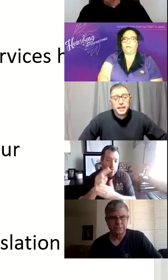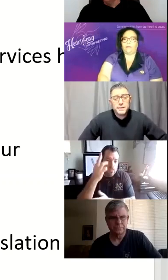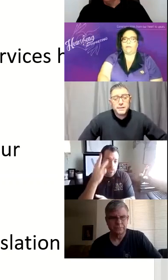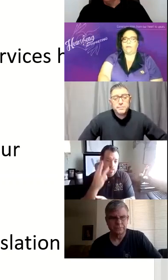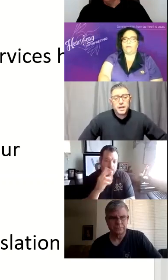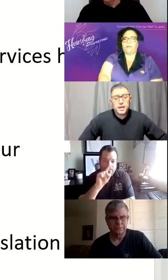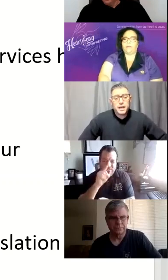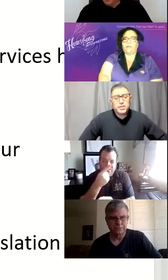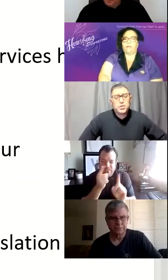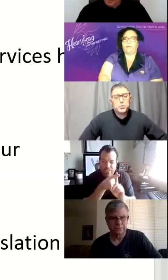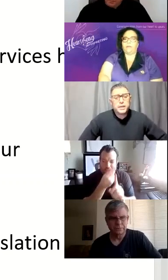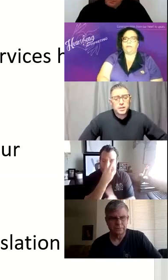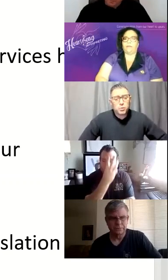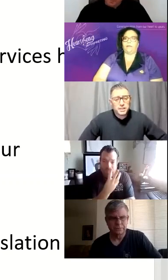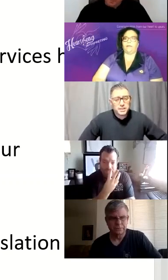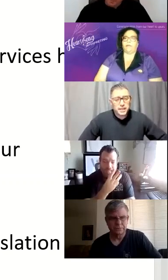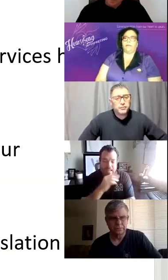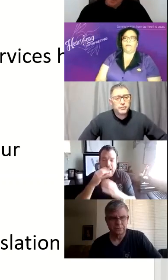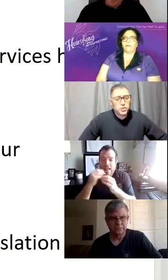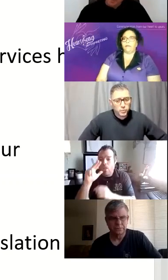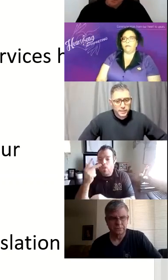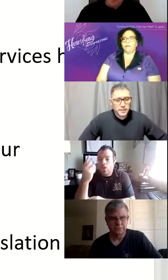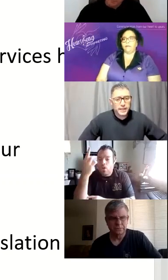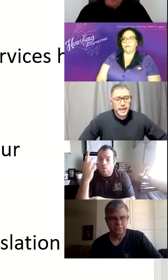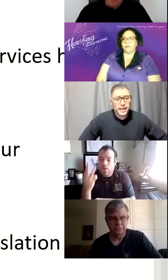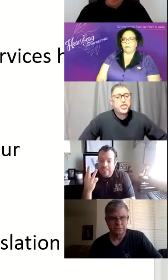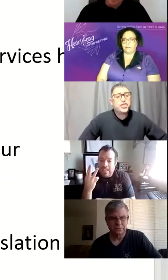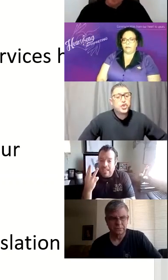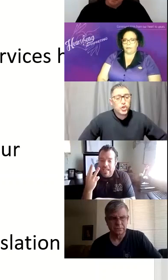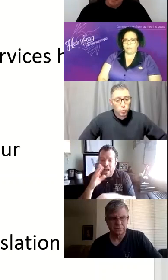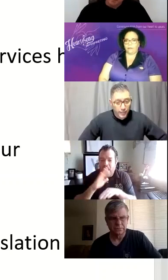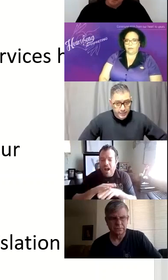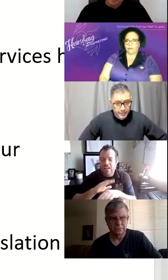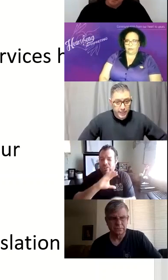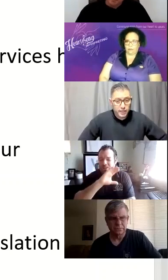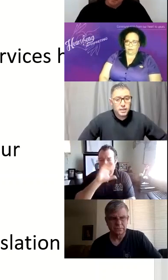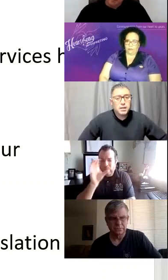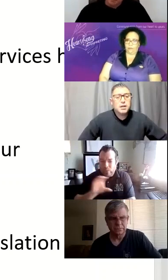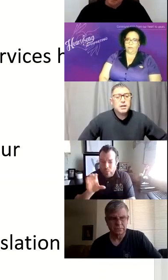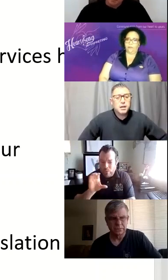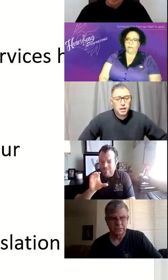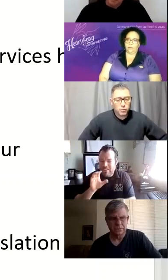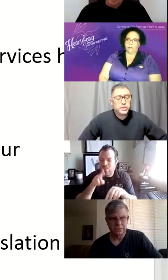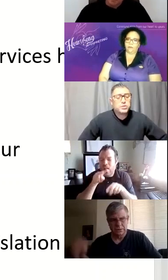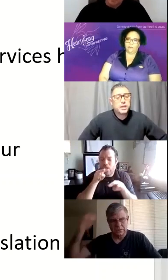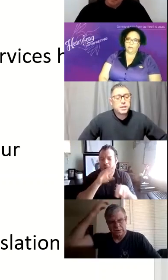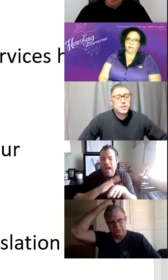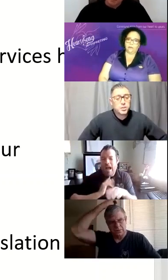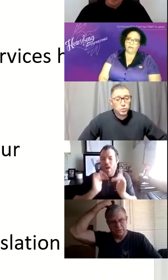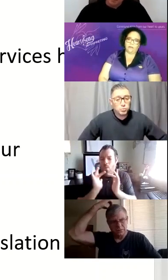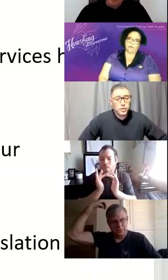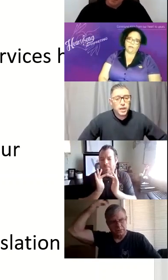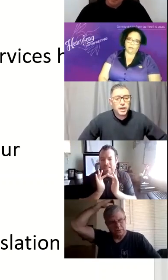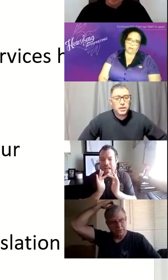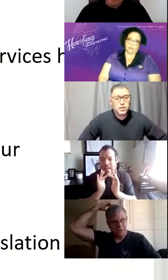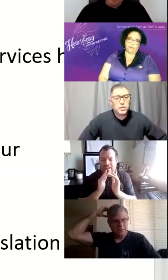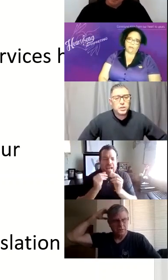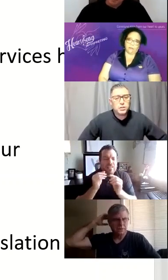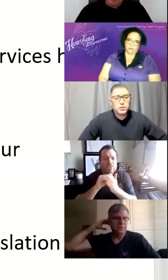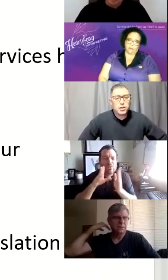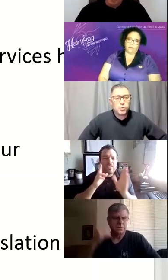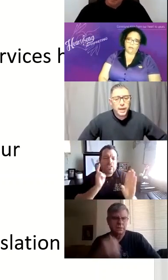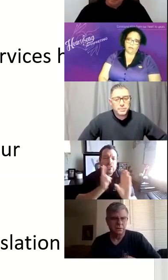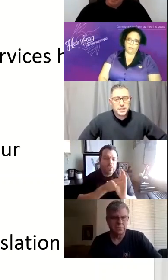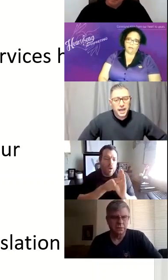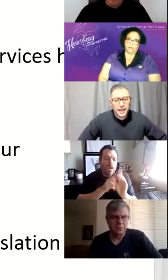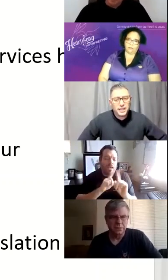Chat, every 2 weeks on a Wednesday, the first Wednesday and the third Wednesday. We do that on Zoom. You can look